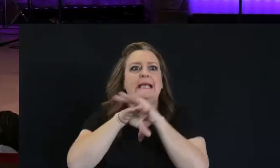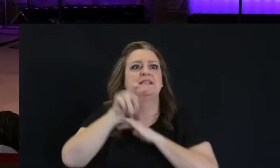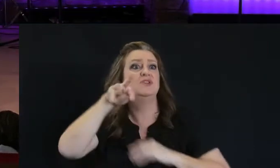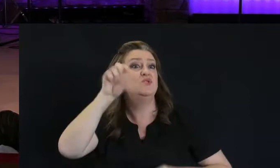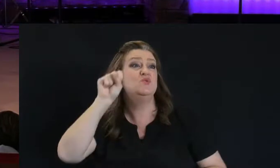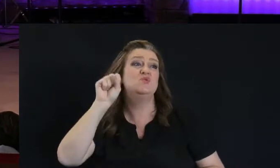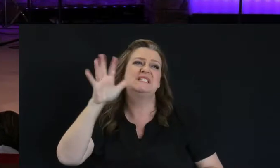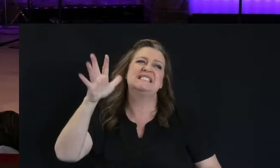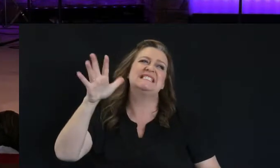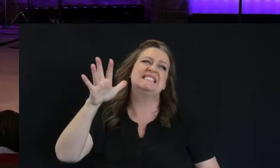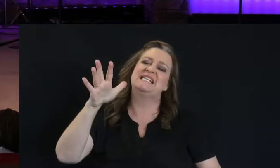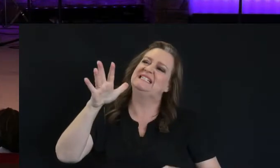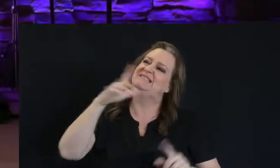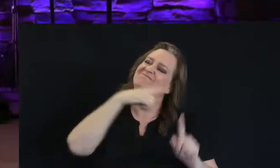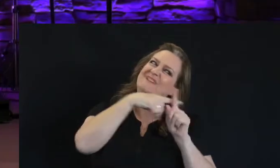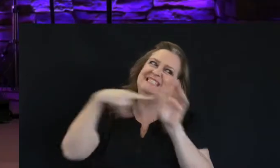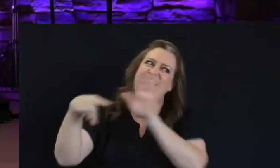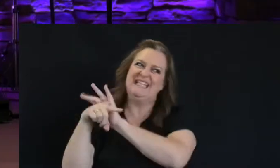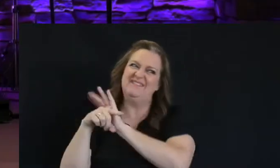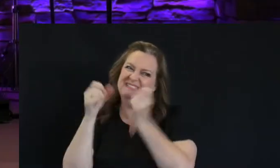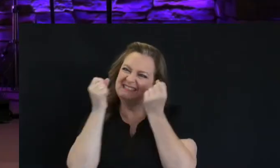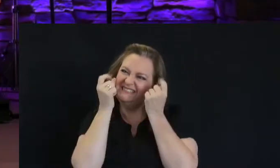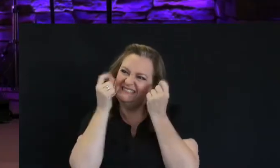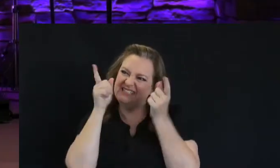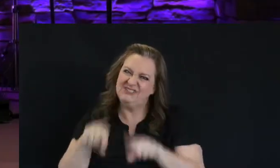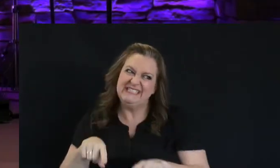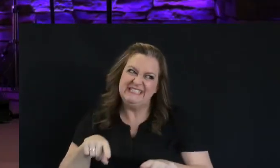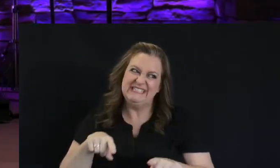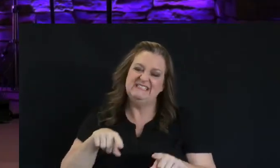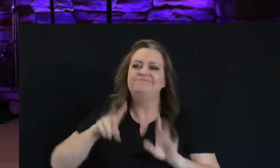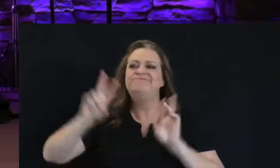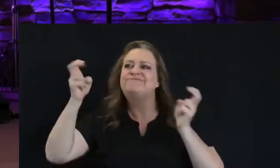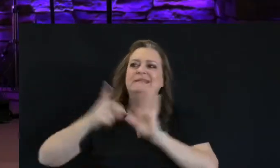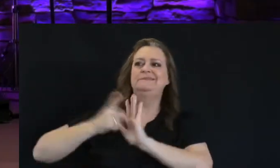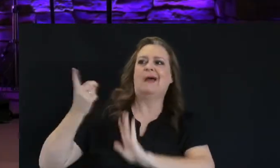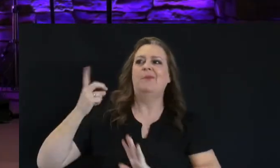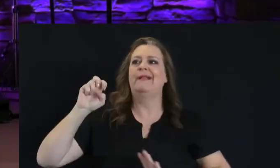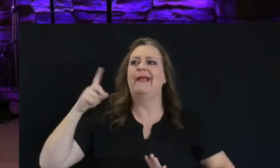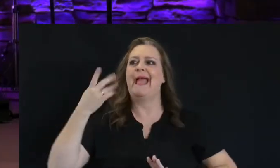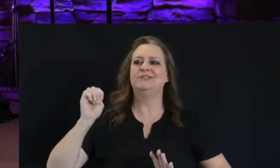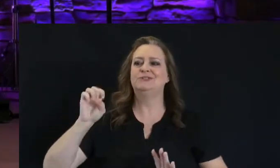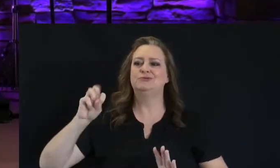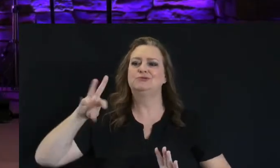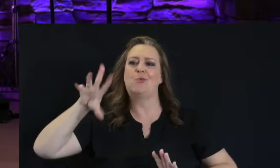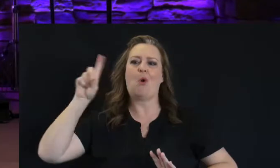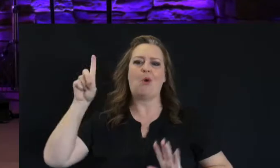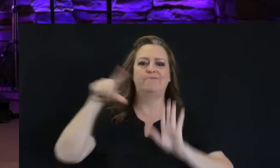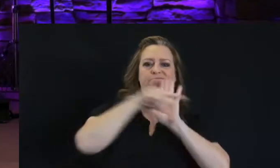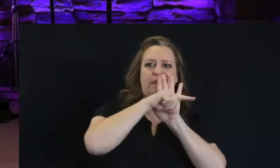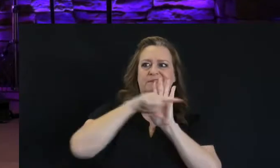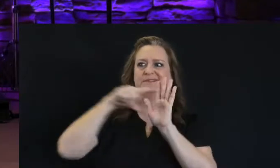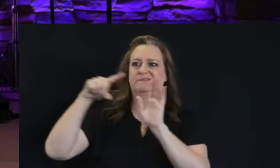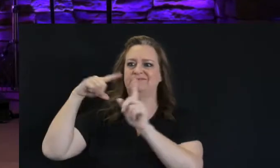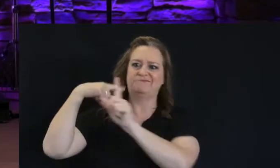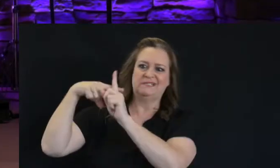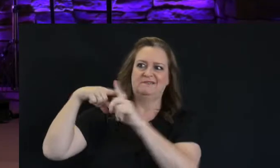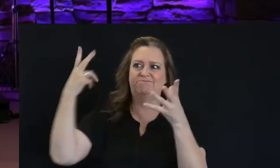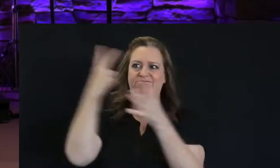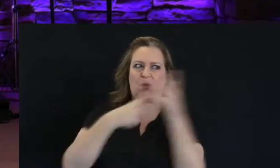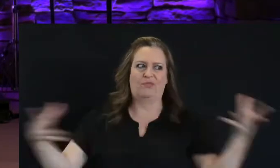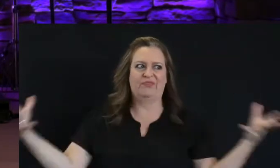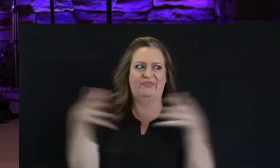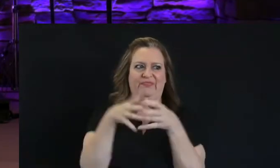at the very least, it's a double-edged sword. Would you not agree? It's a double-edged sword. It's nice to be in the know, but being in the know can become